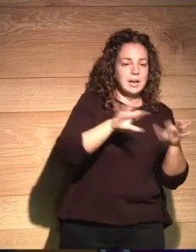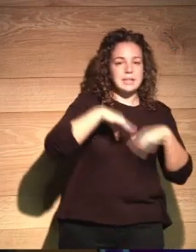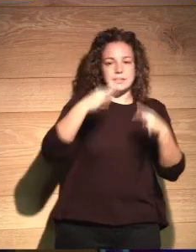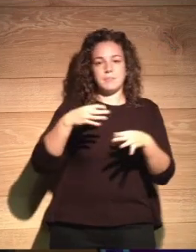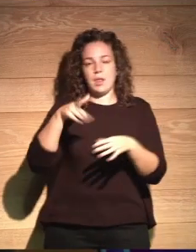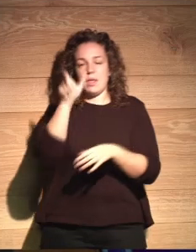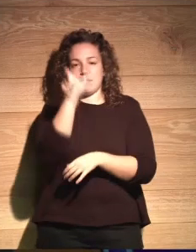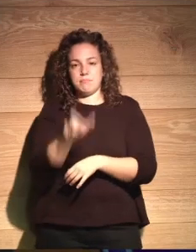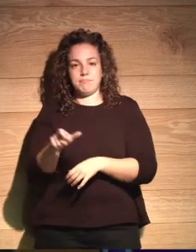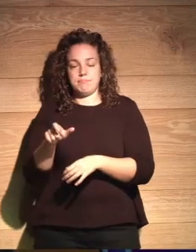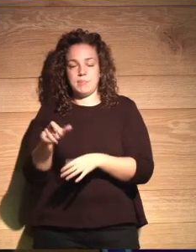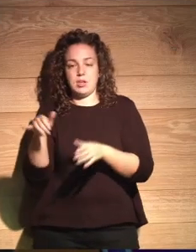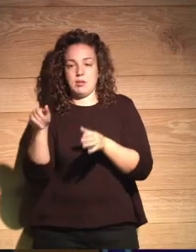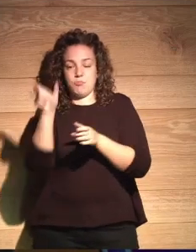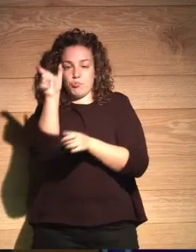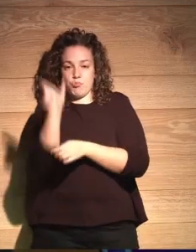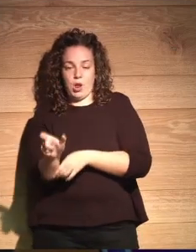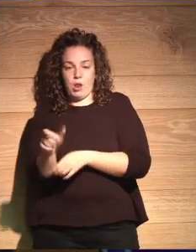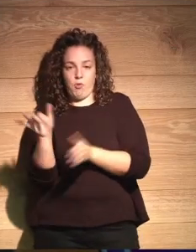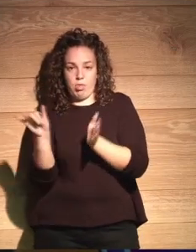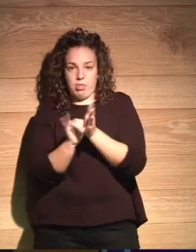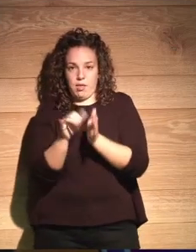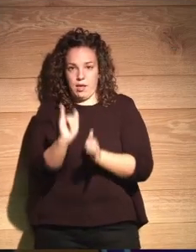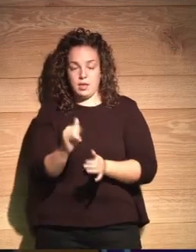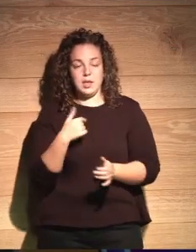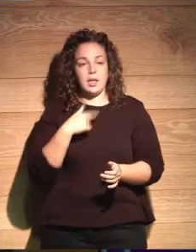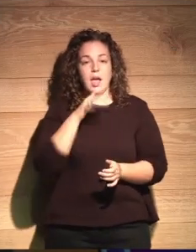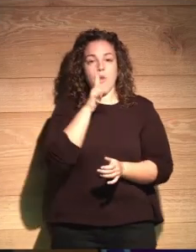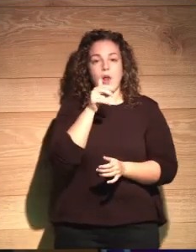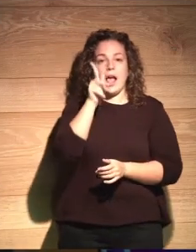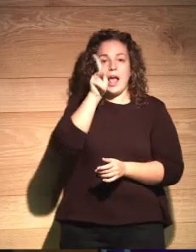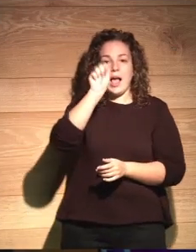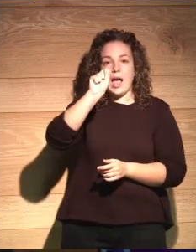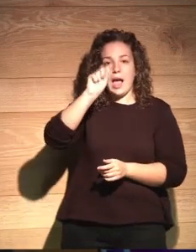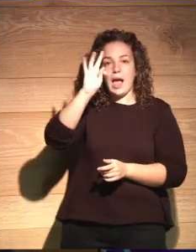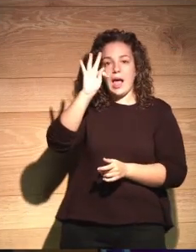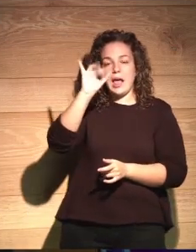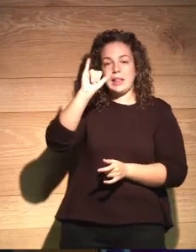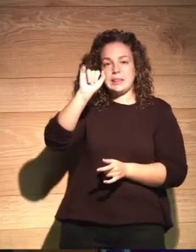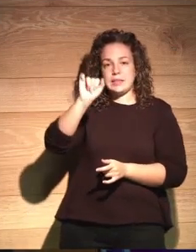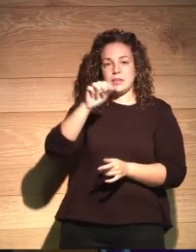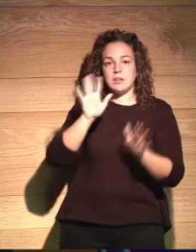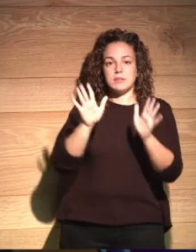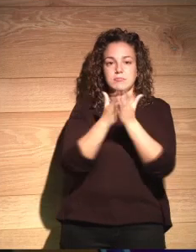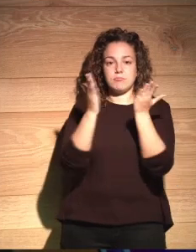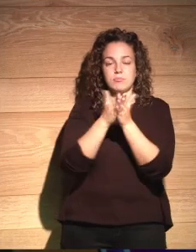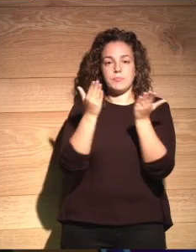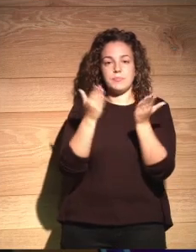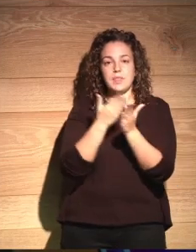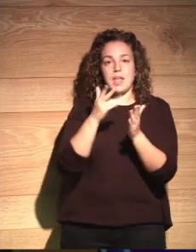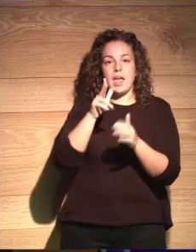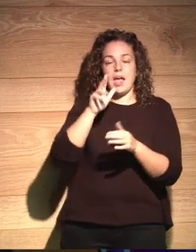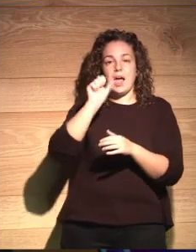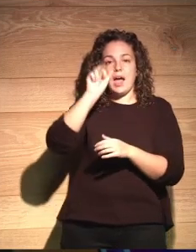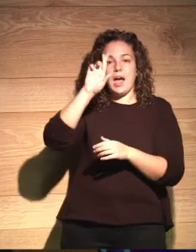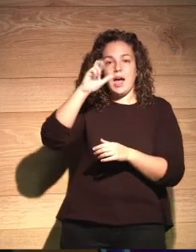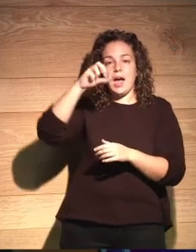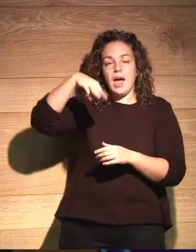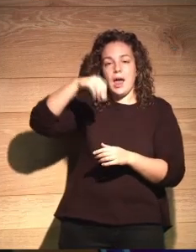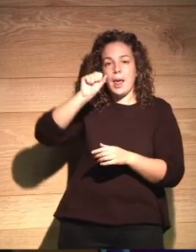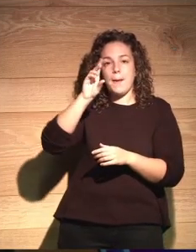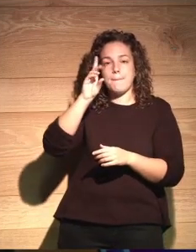every machine, there's a human being. We had Cassie O'Neill, who has written the book